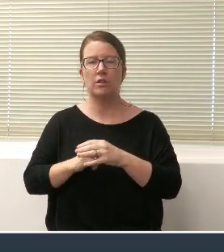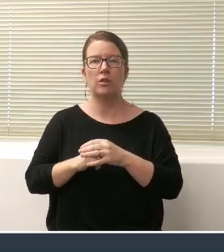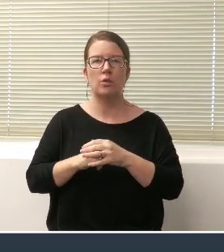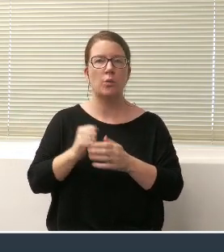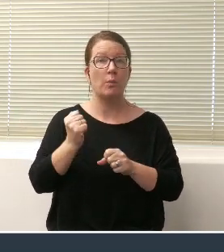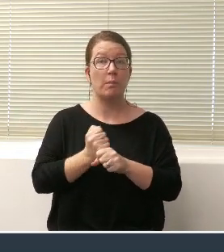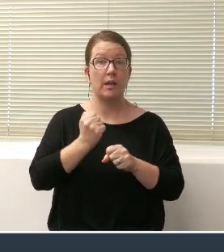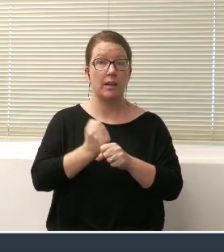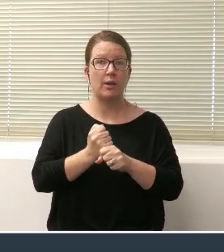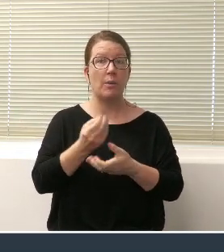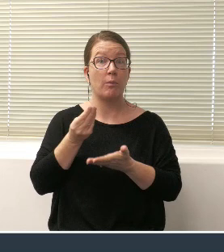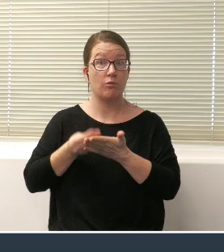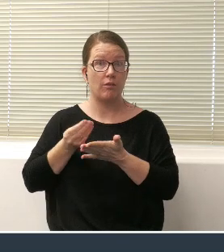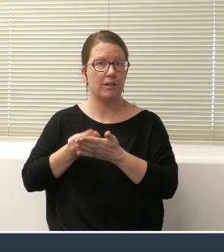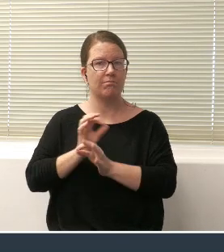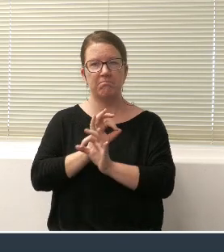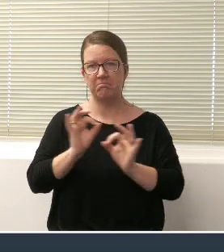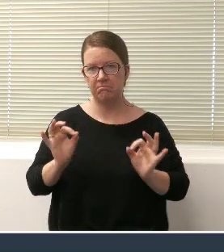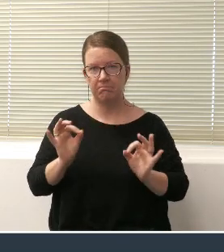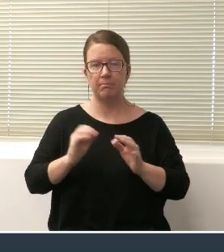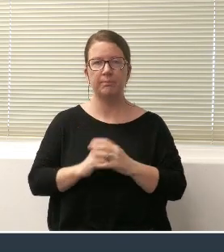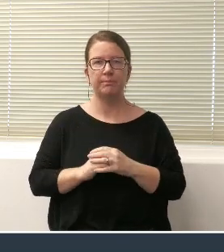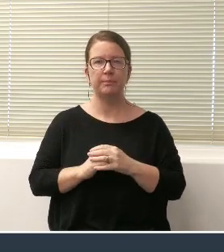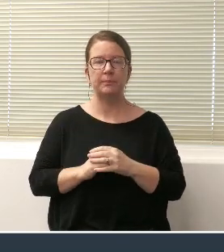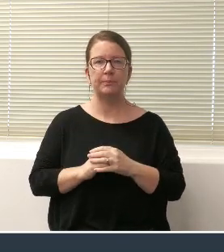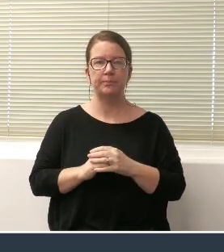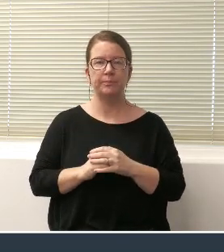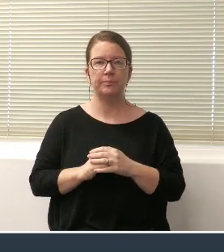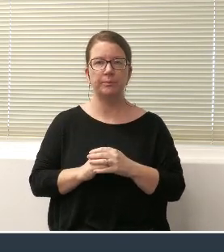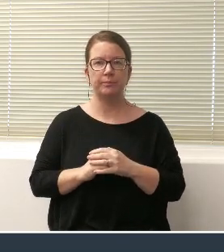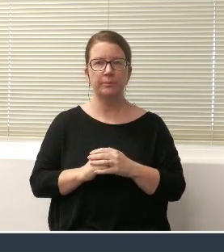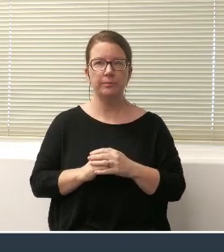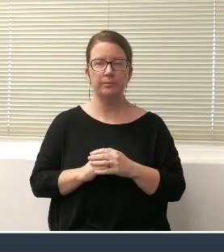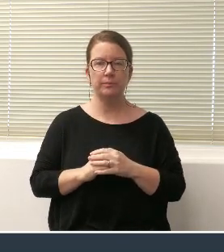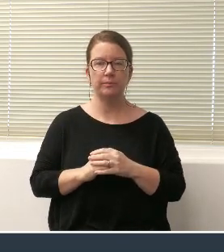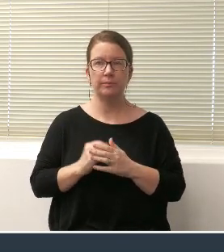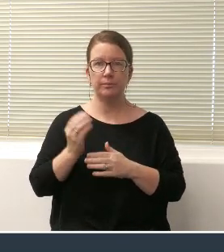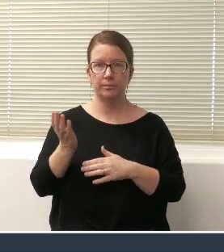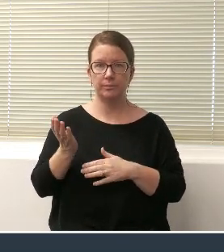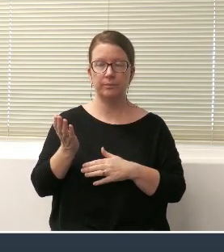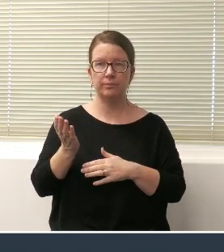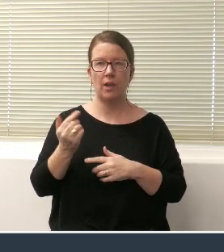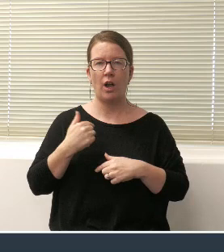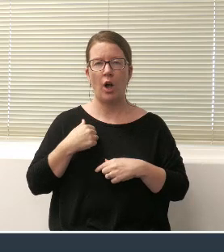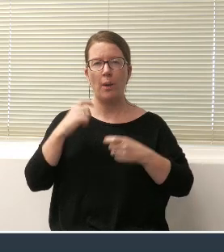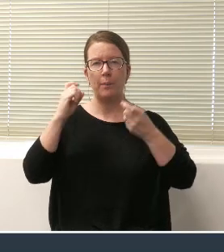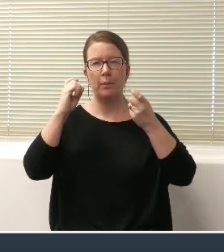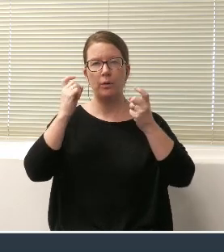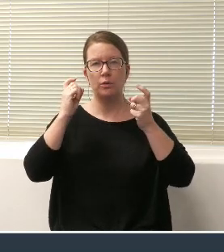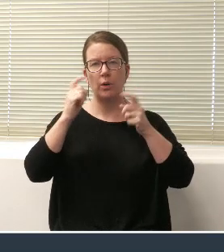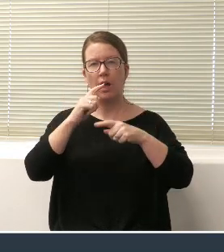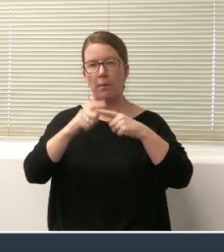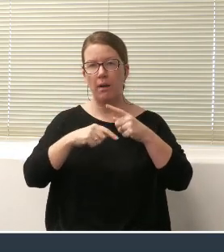generate profit. Councillor Bogue. I'm just concerned